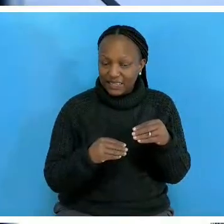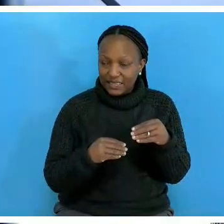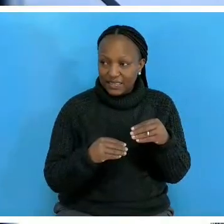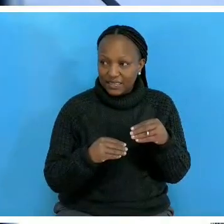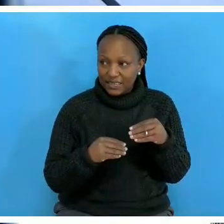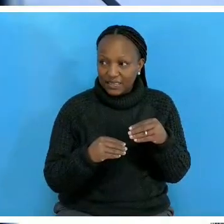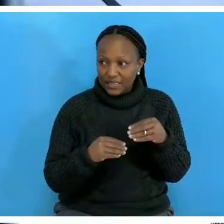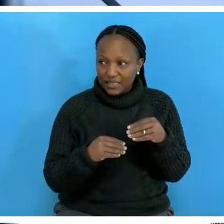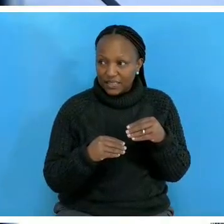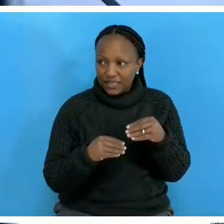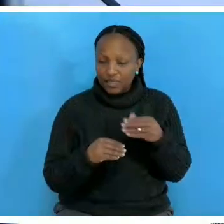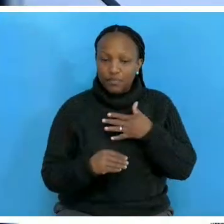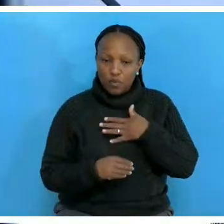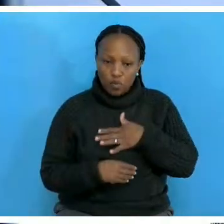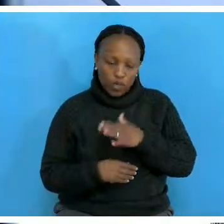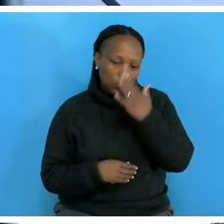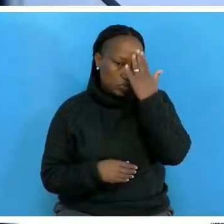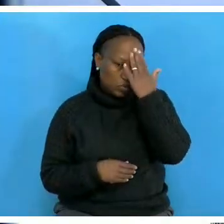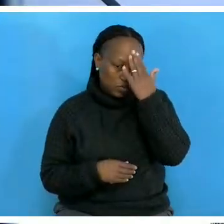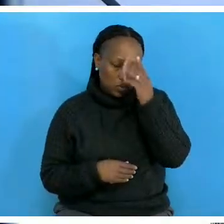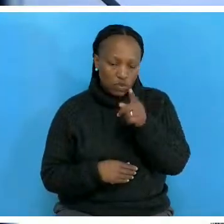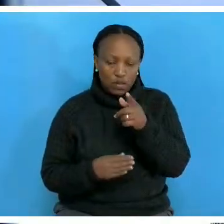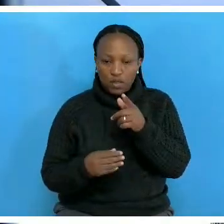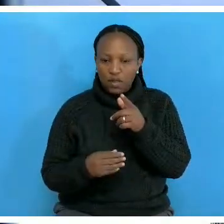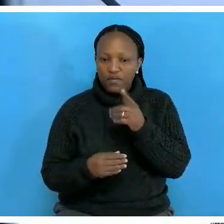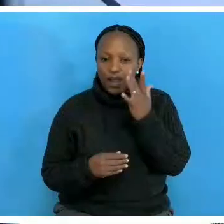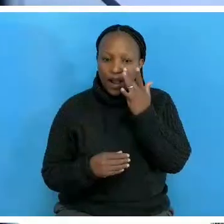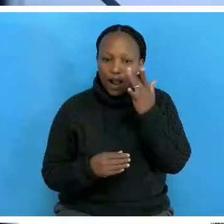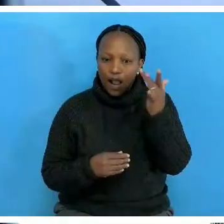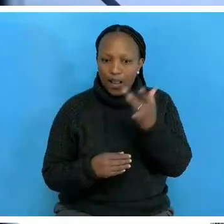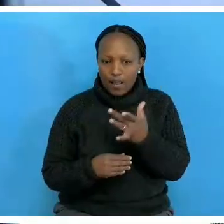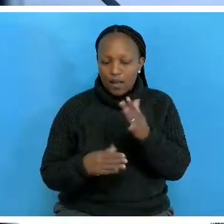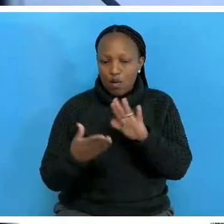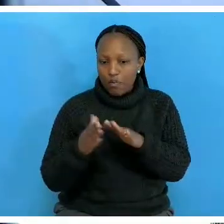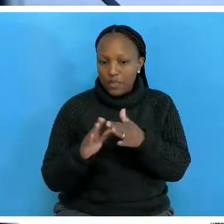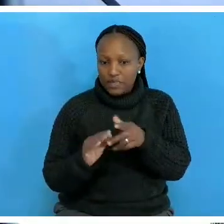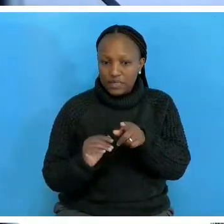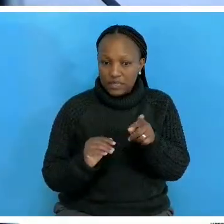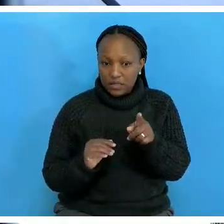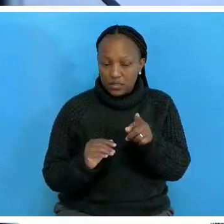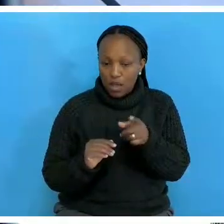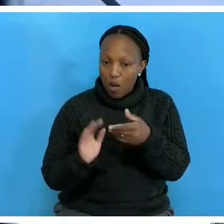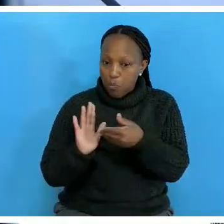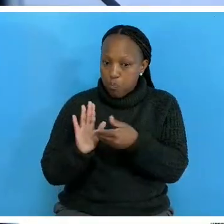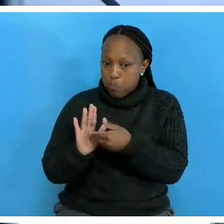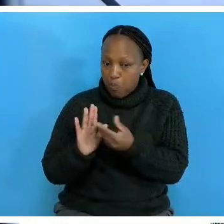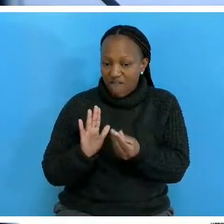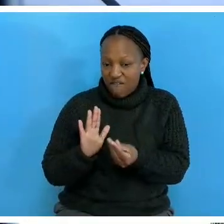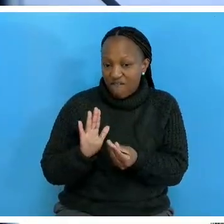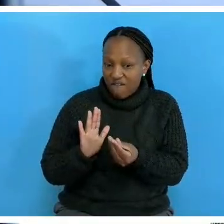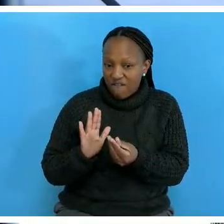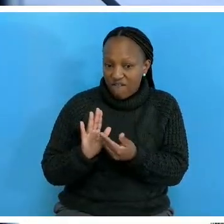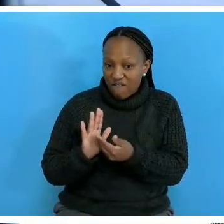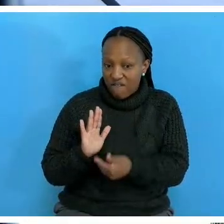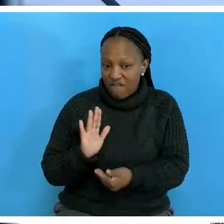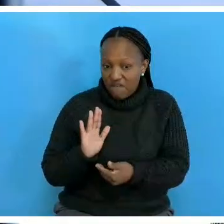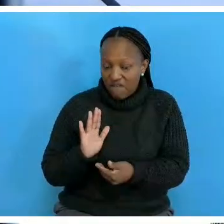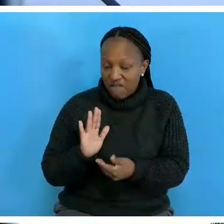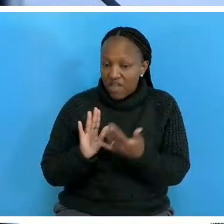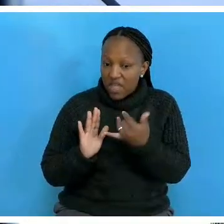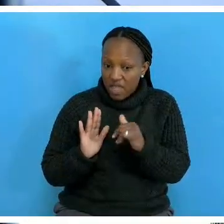I'd like to know if there are any colored communities counted in this percentage. And if